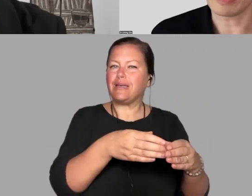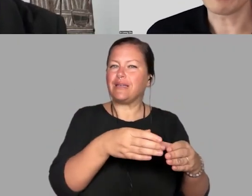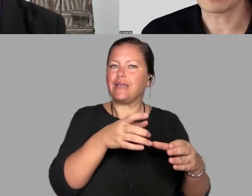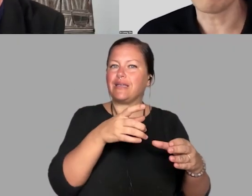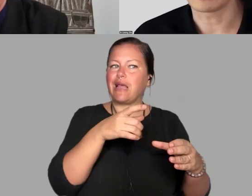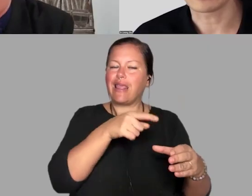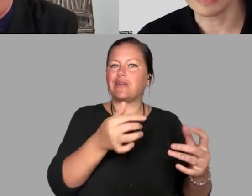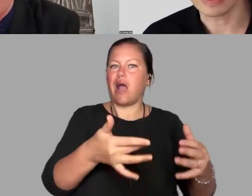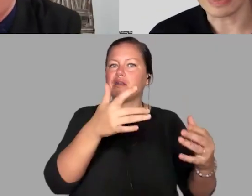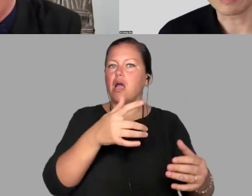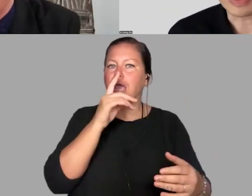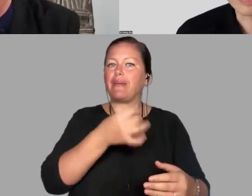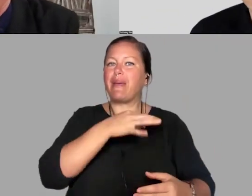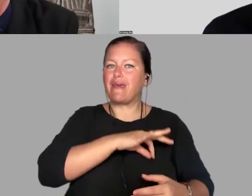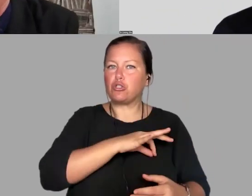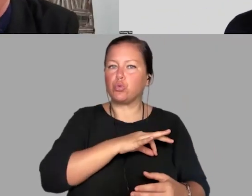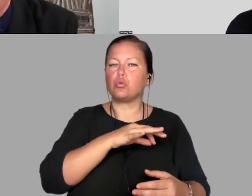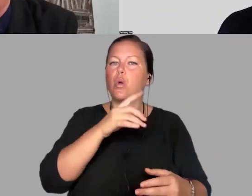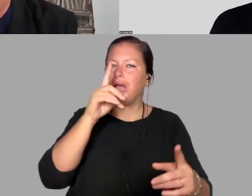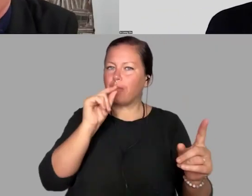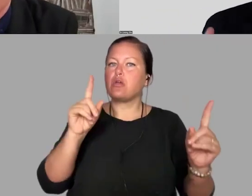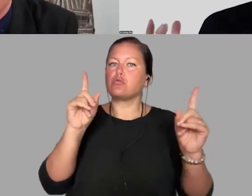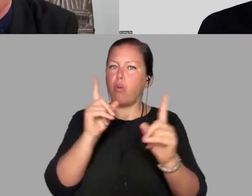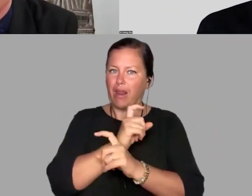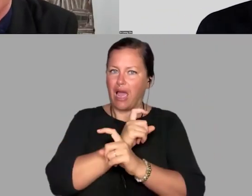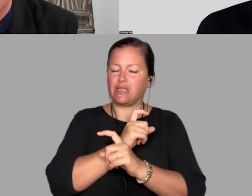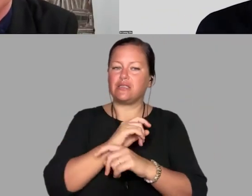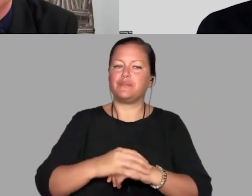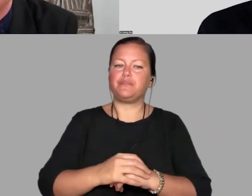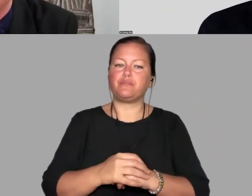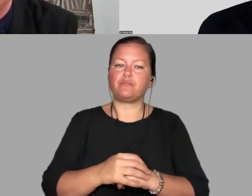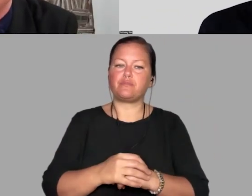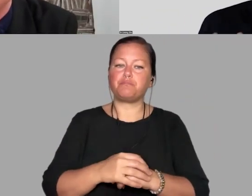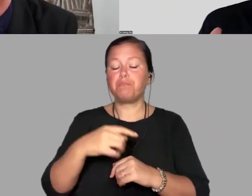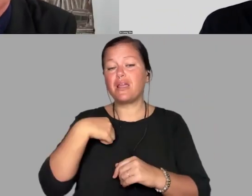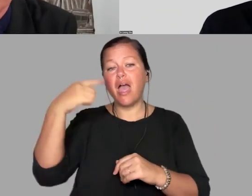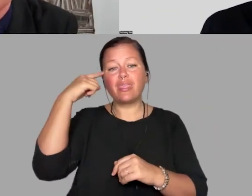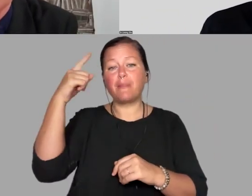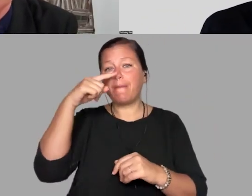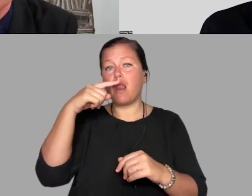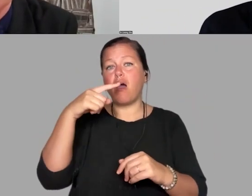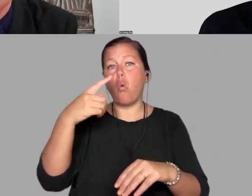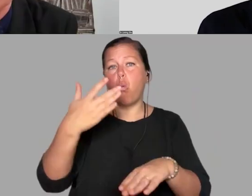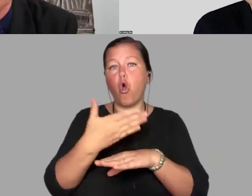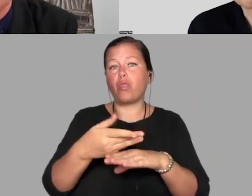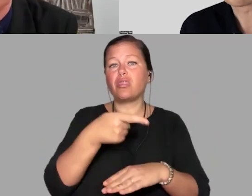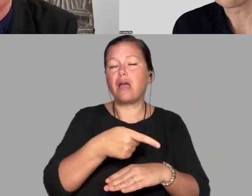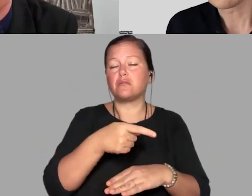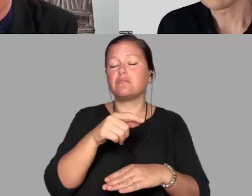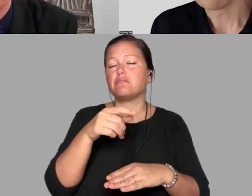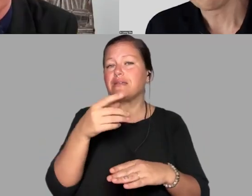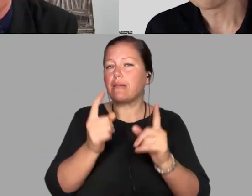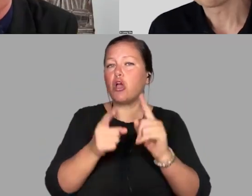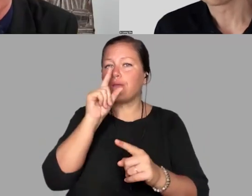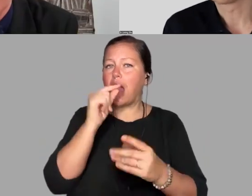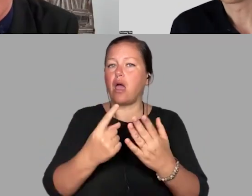it's sort of complex in that space. Mm. But I think people are working on it. In some cases, it's doable.